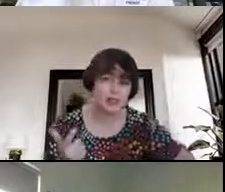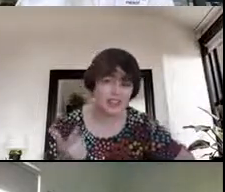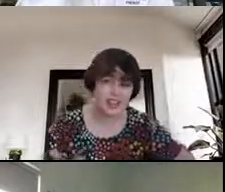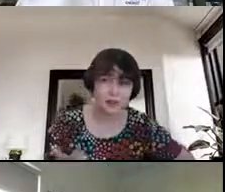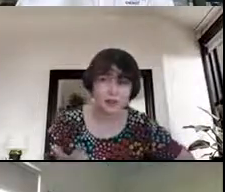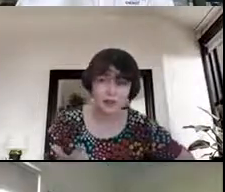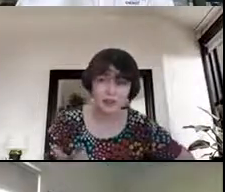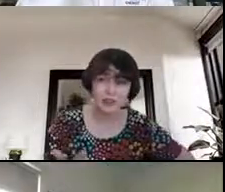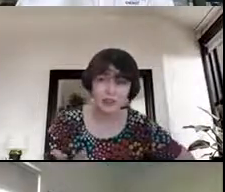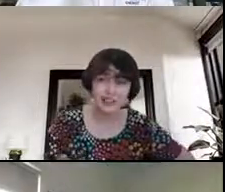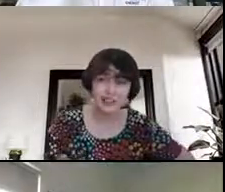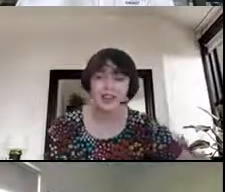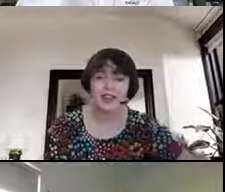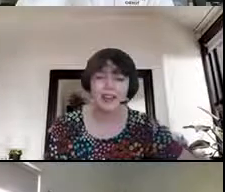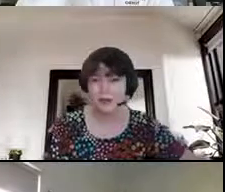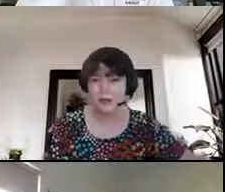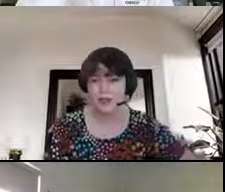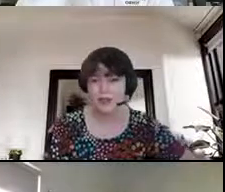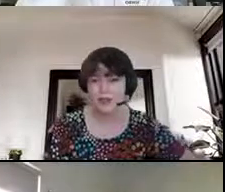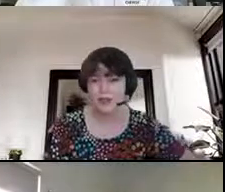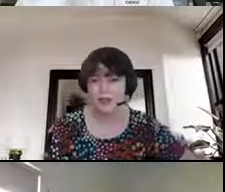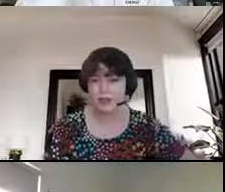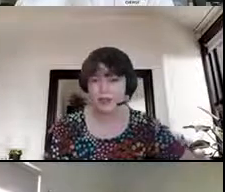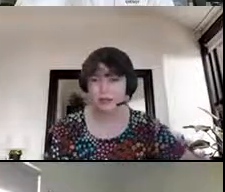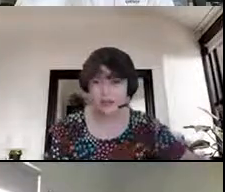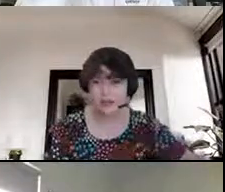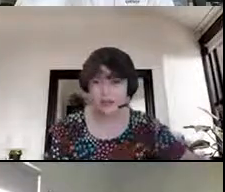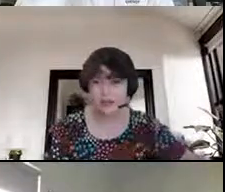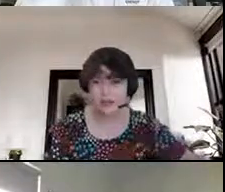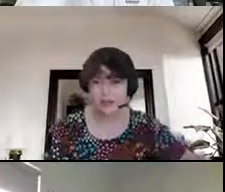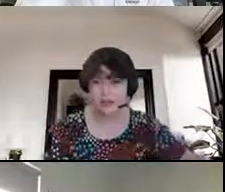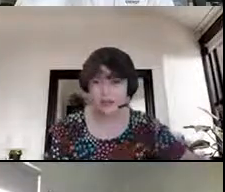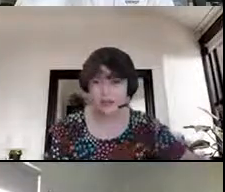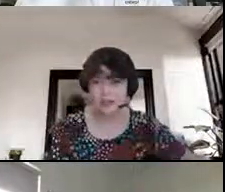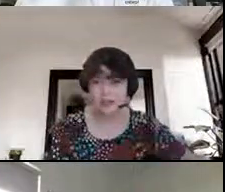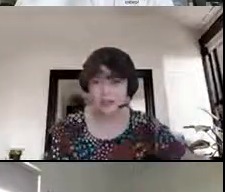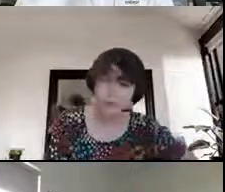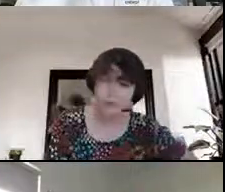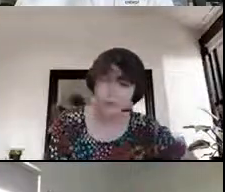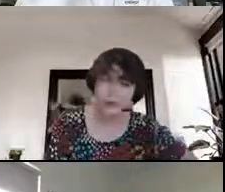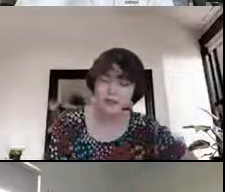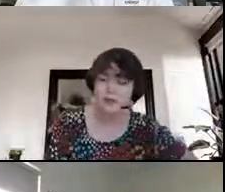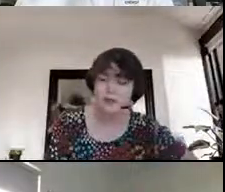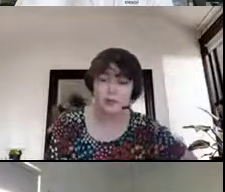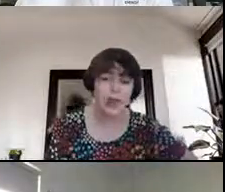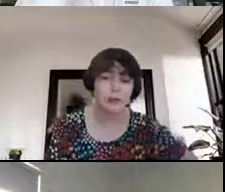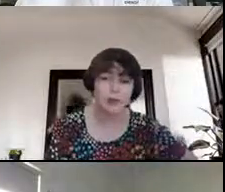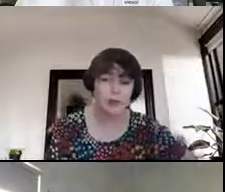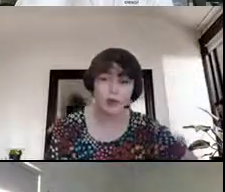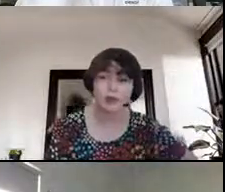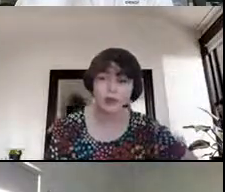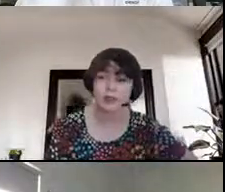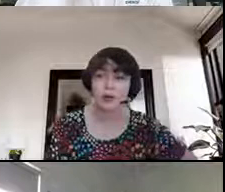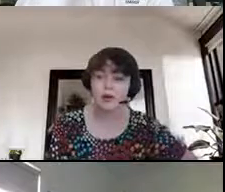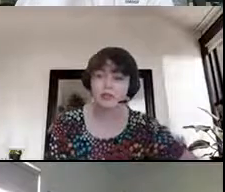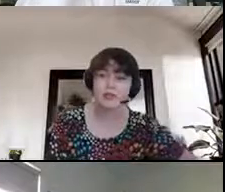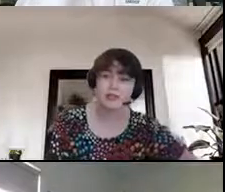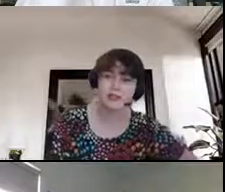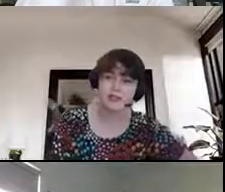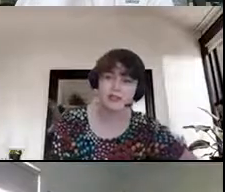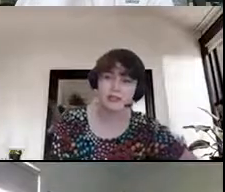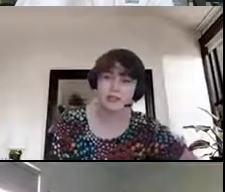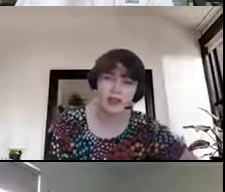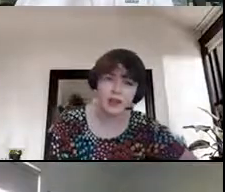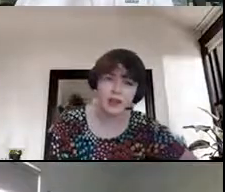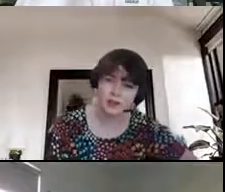might be some minor tariff anomalies. But those are things that our teams internally and within our project partners were really happy to work with them on to